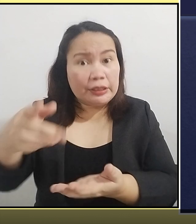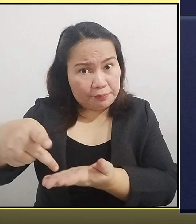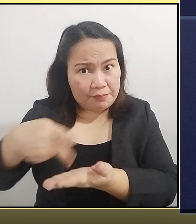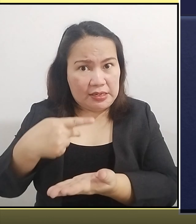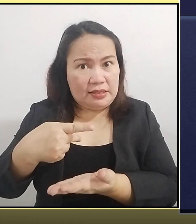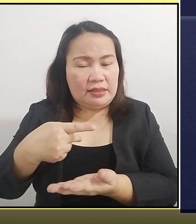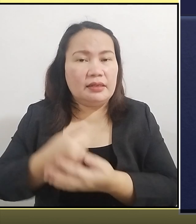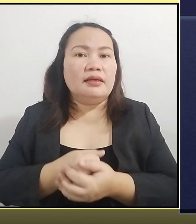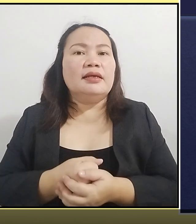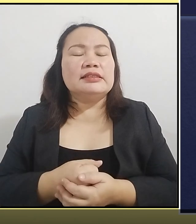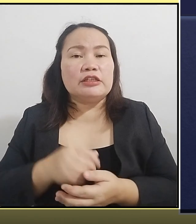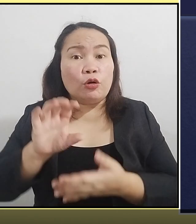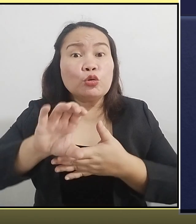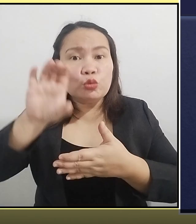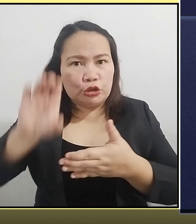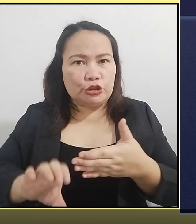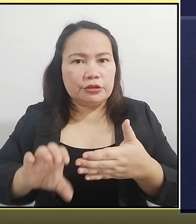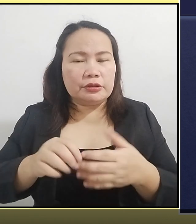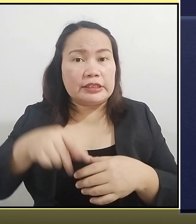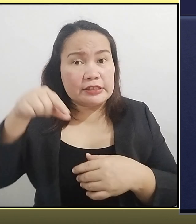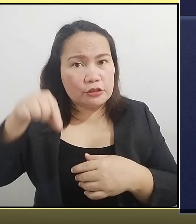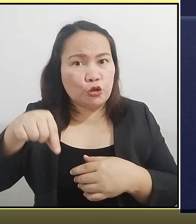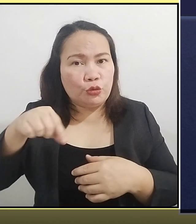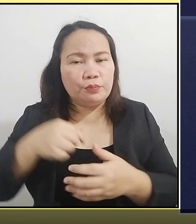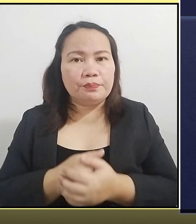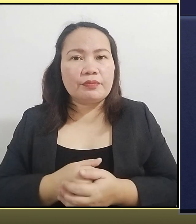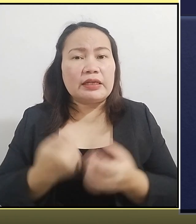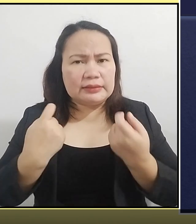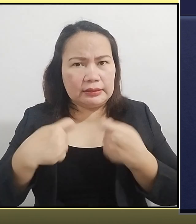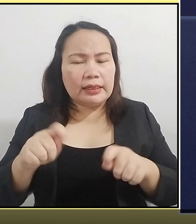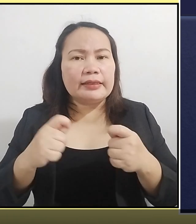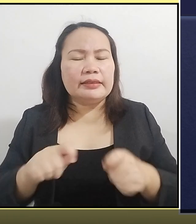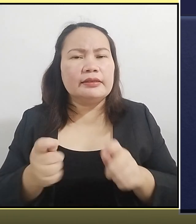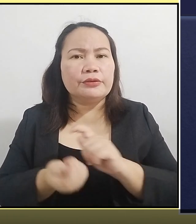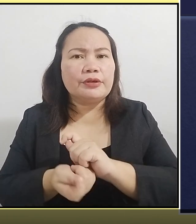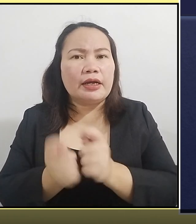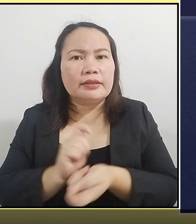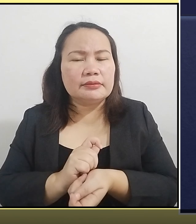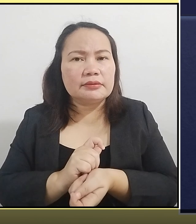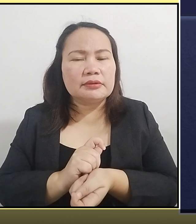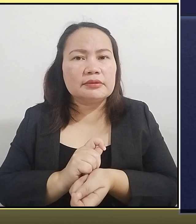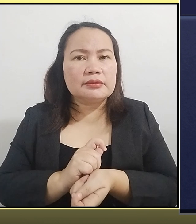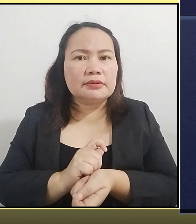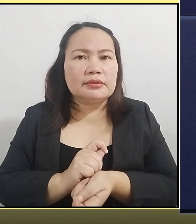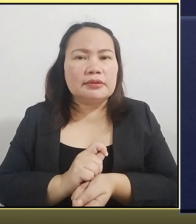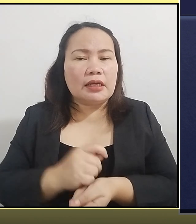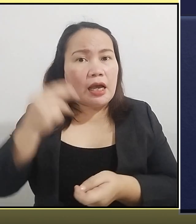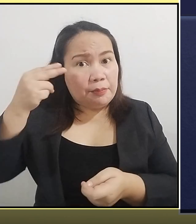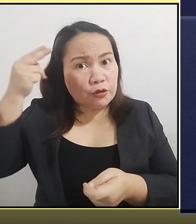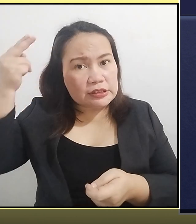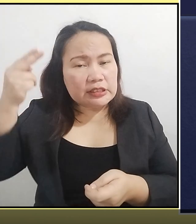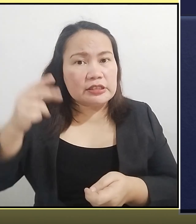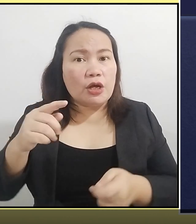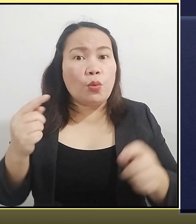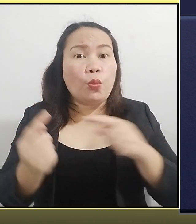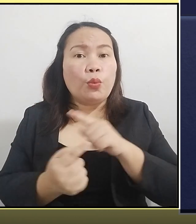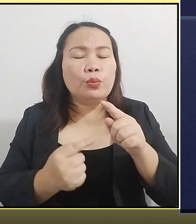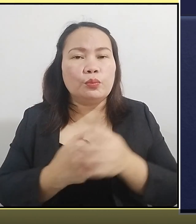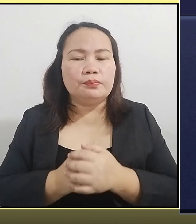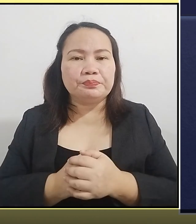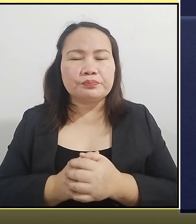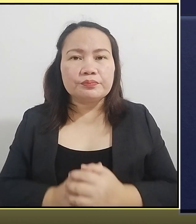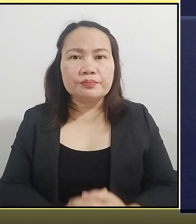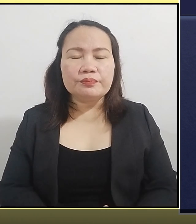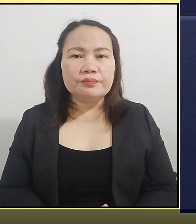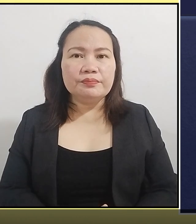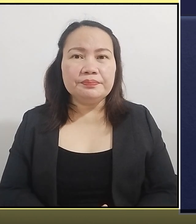is your conclusion. That is your Q. So let's try to write the hypothesis when you work. Your conclusion, you